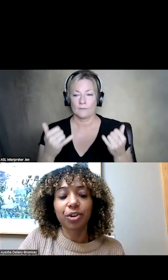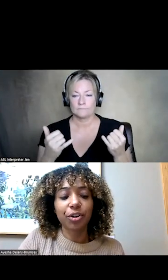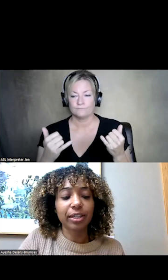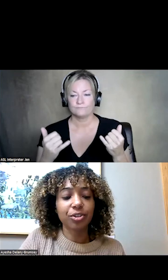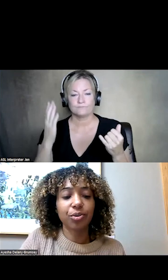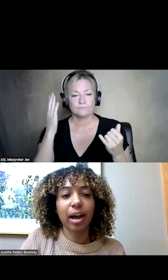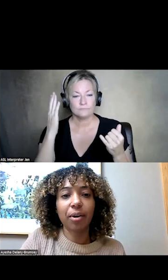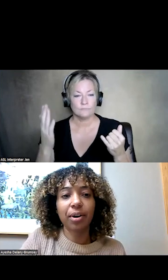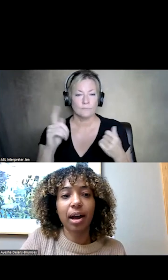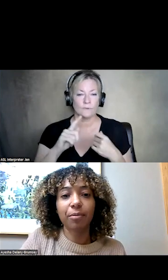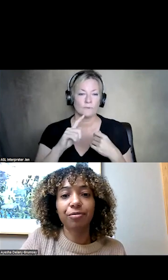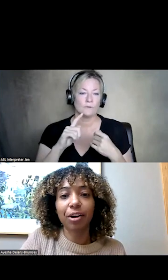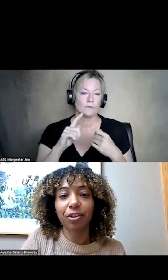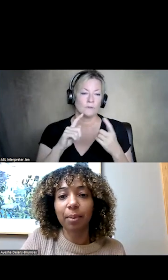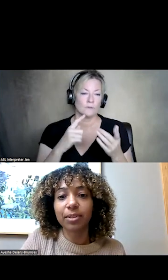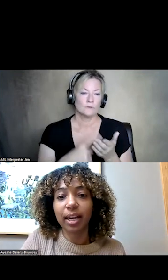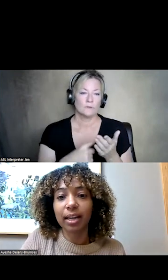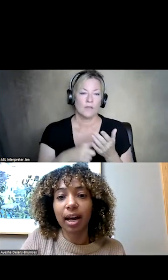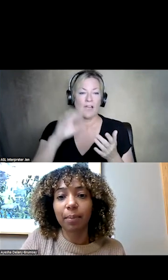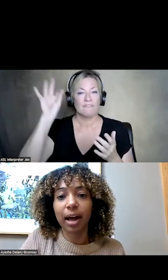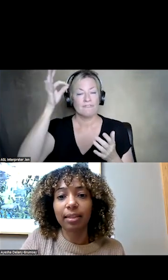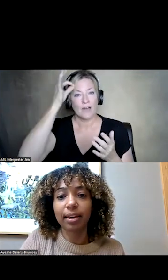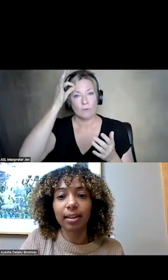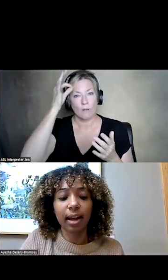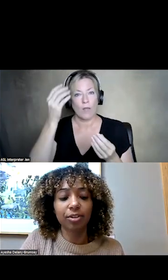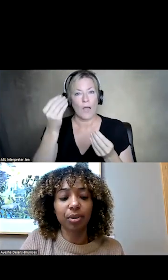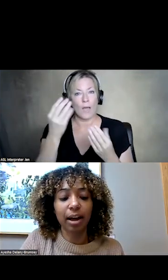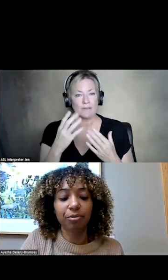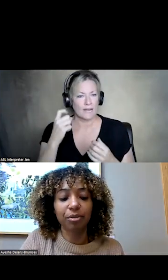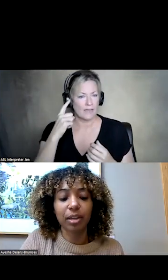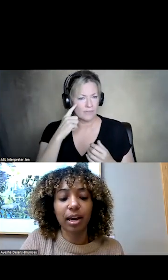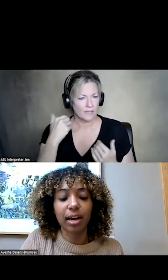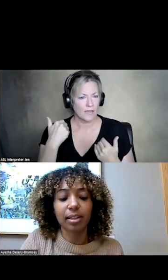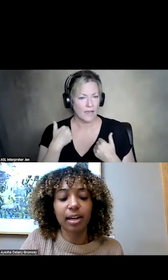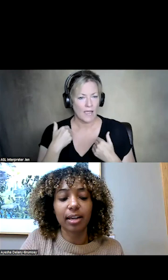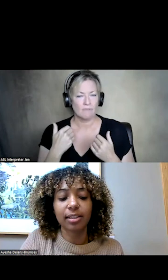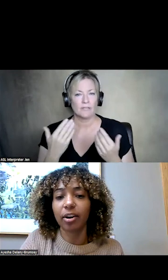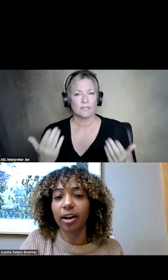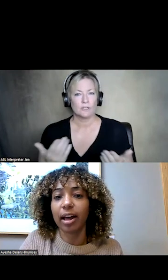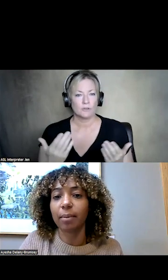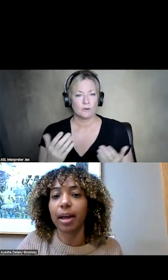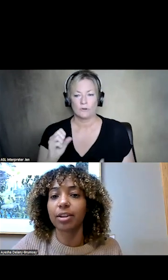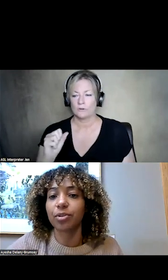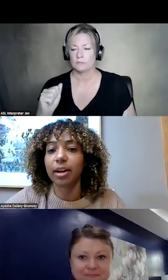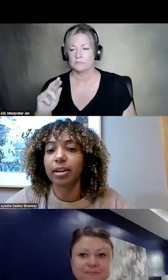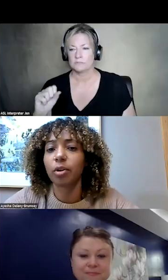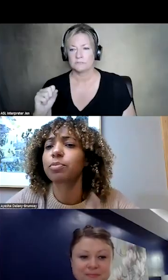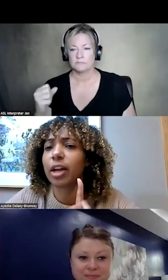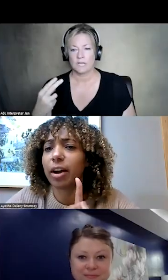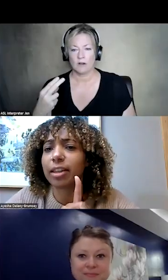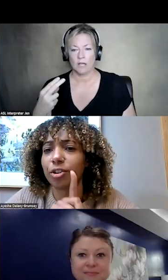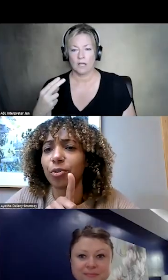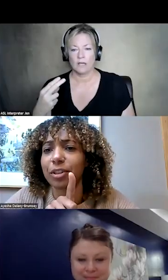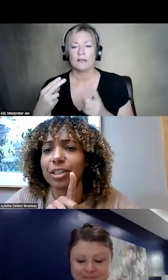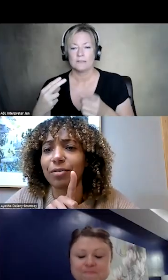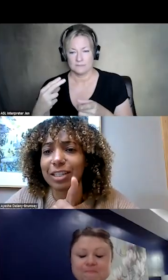going to be turning to our federal update. I think that I do have with me Sarah and Joanna, or